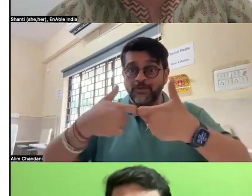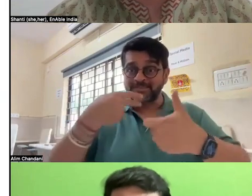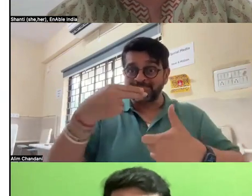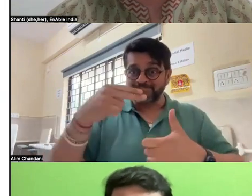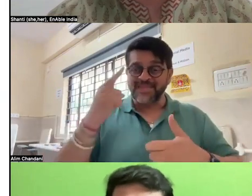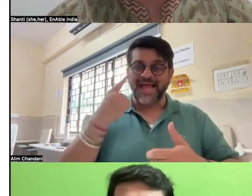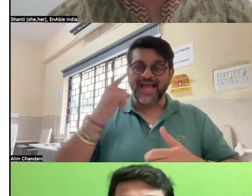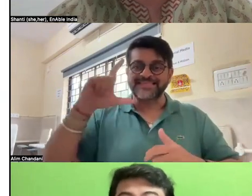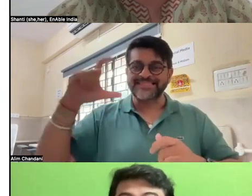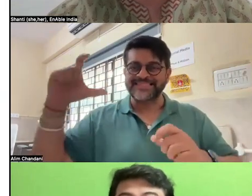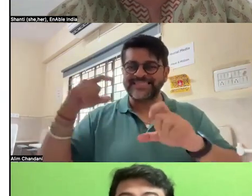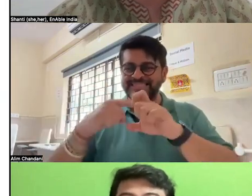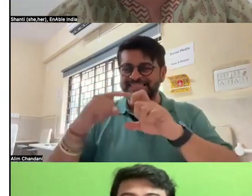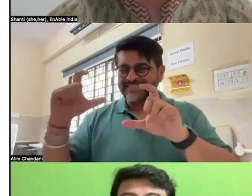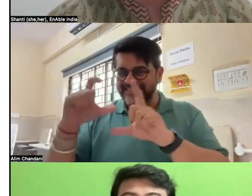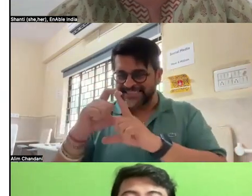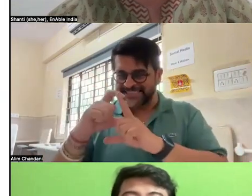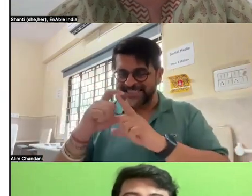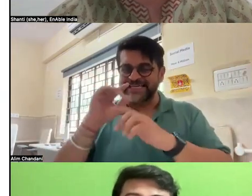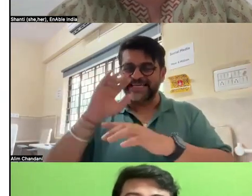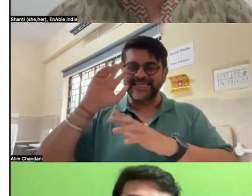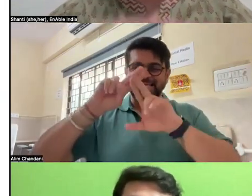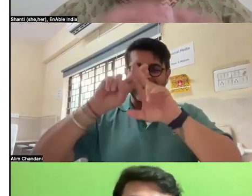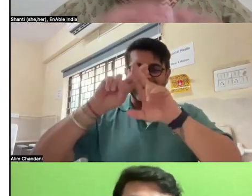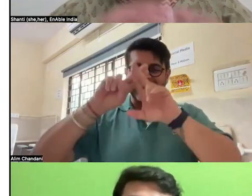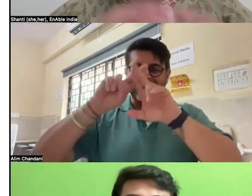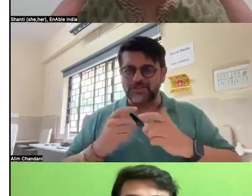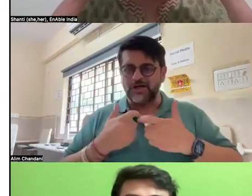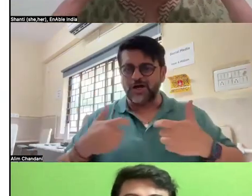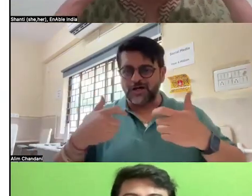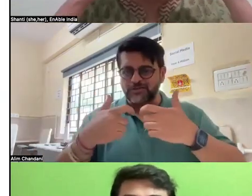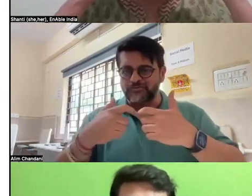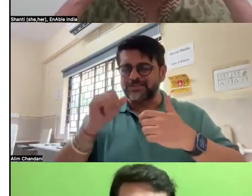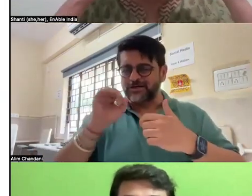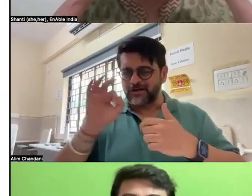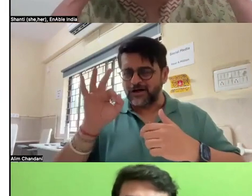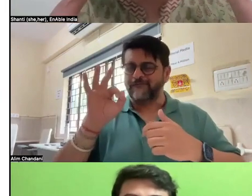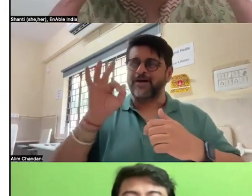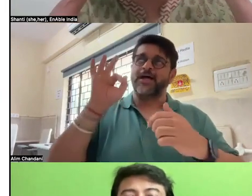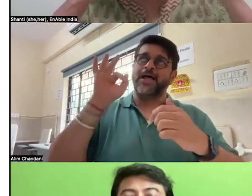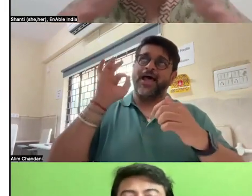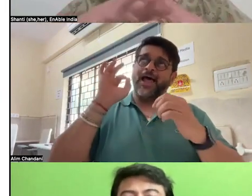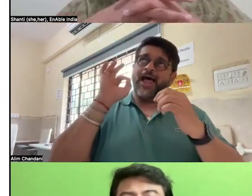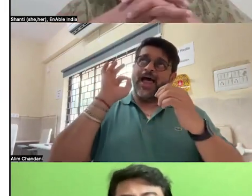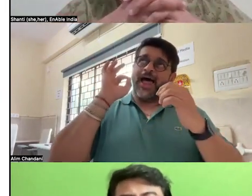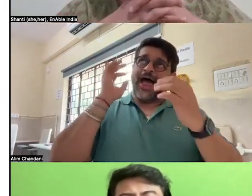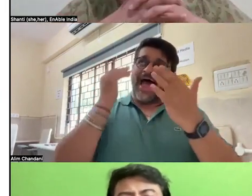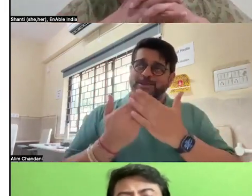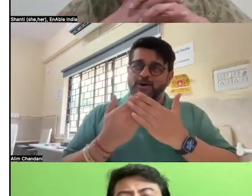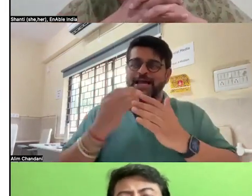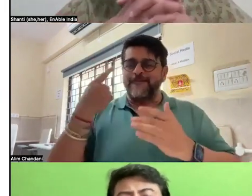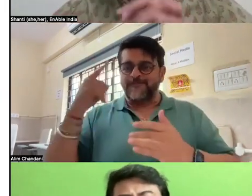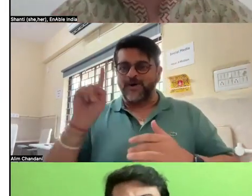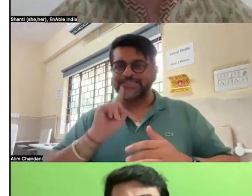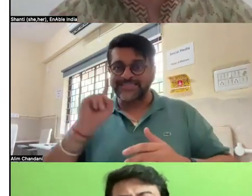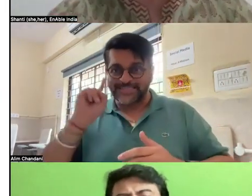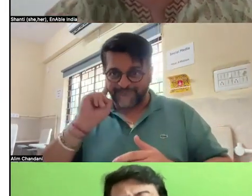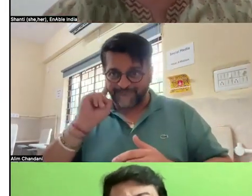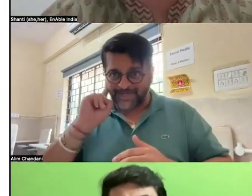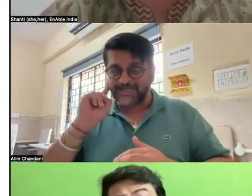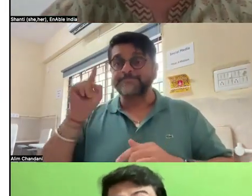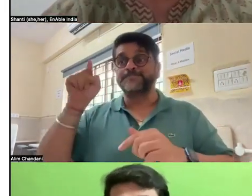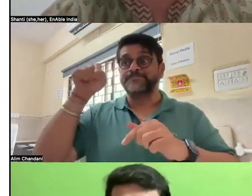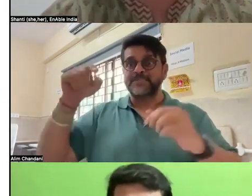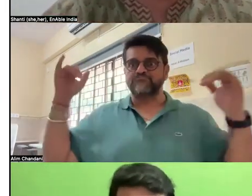academics, they were smart. But until the ICED conference in 1881, International Congress of